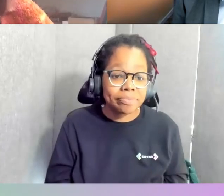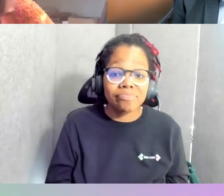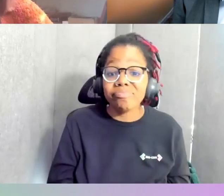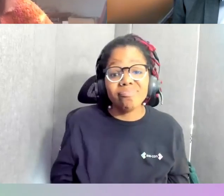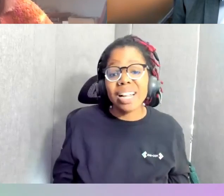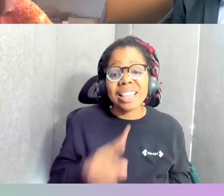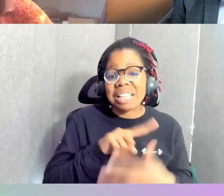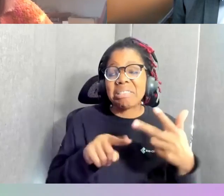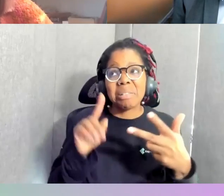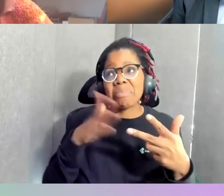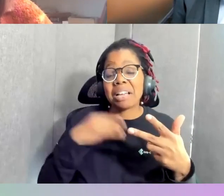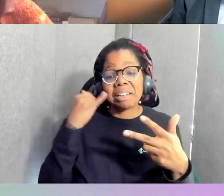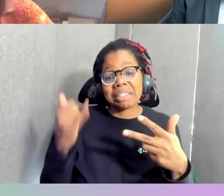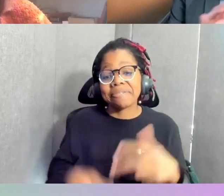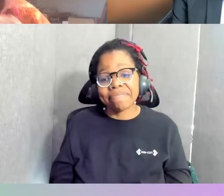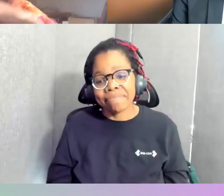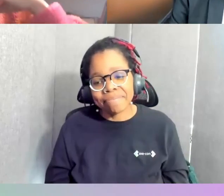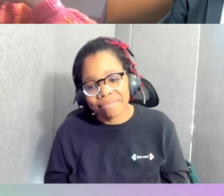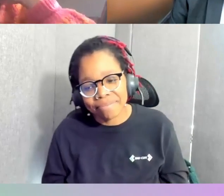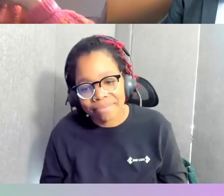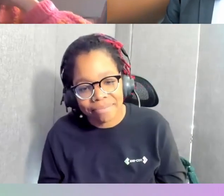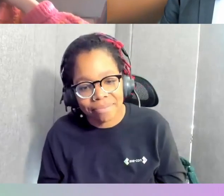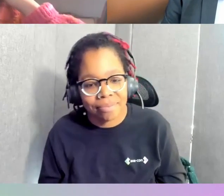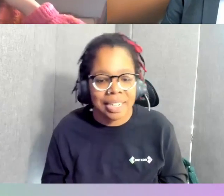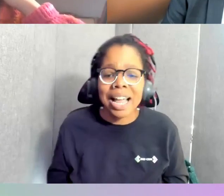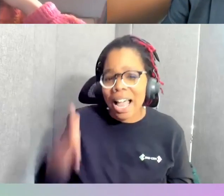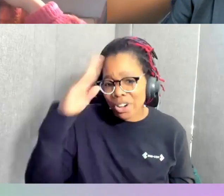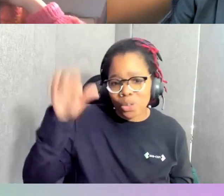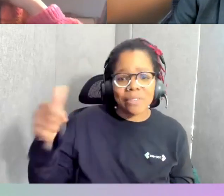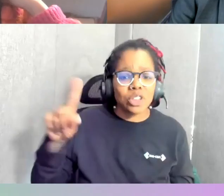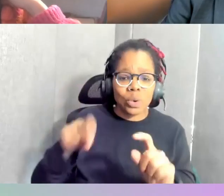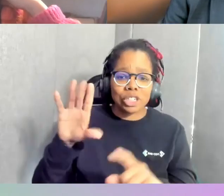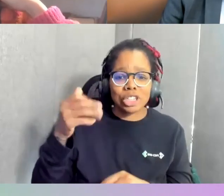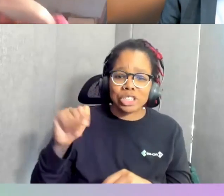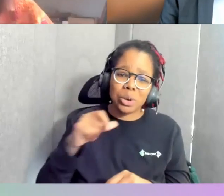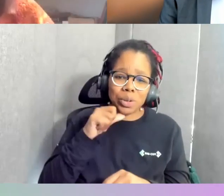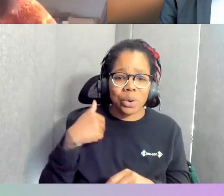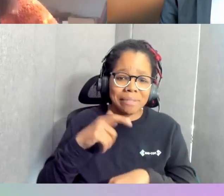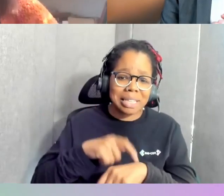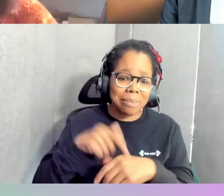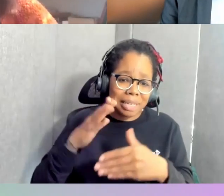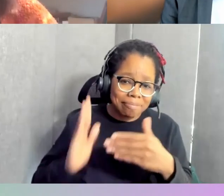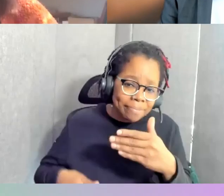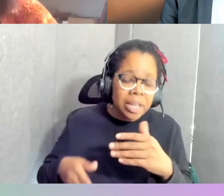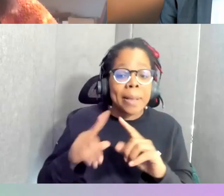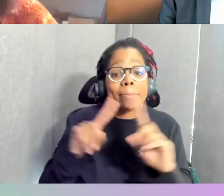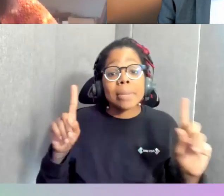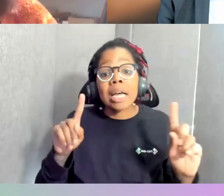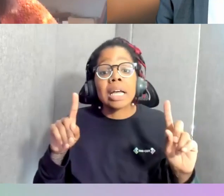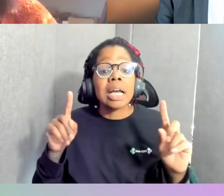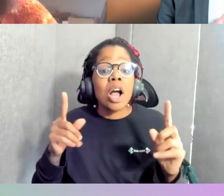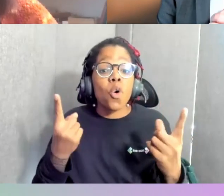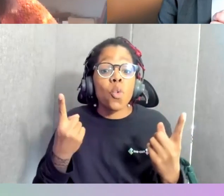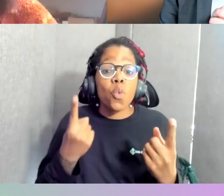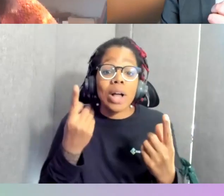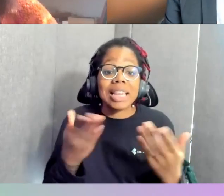are the things that first come to mind for that. I know we have other questions in the chat. We won't have necessarily time to get to those, but one thing I will promise